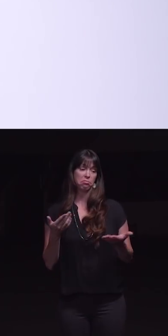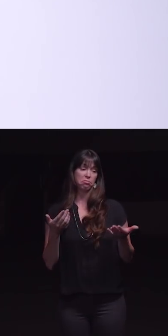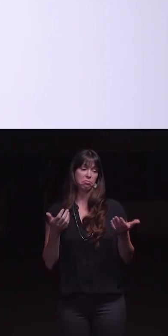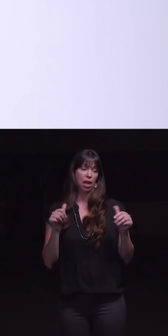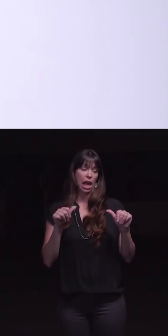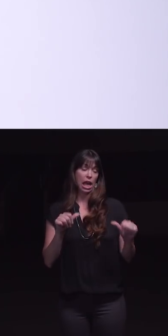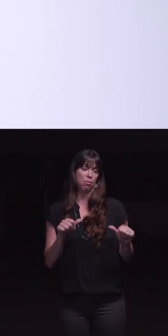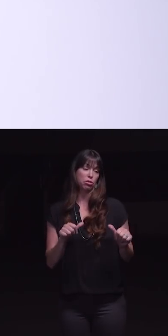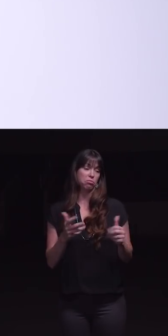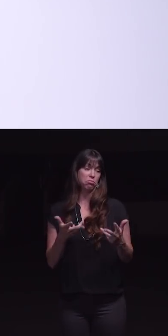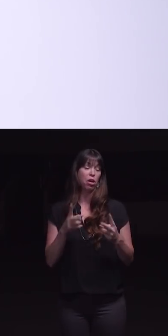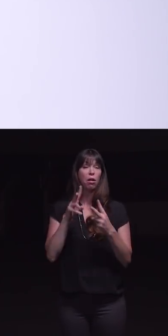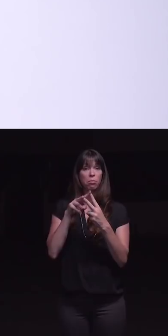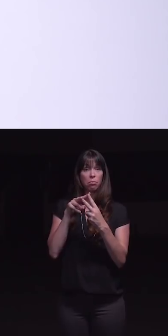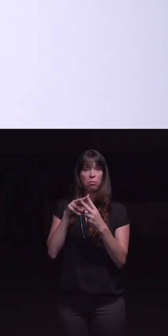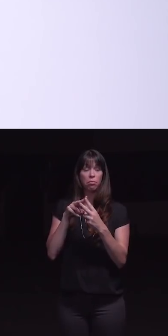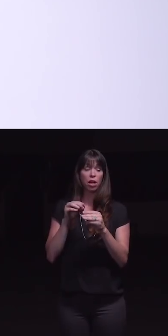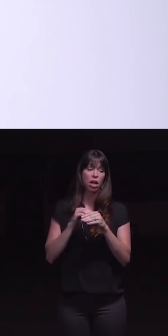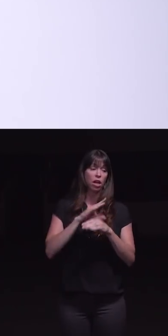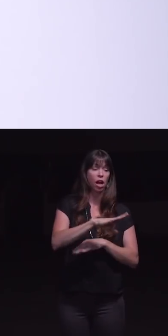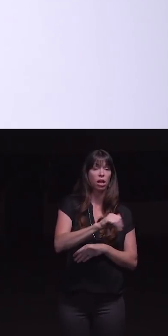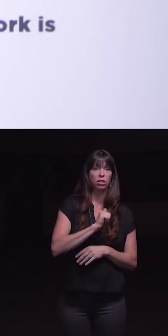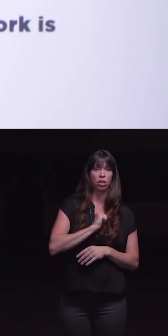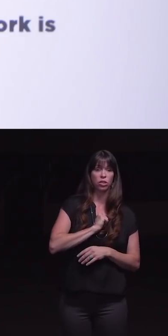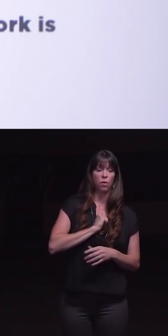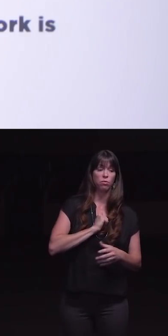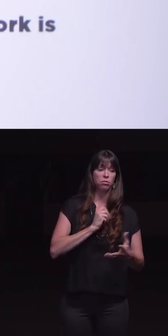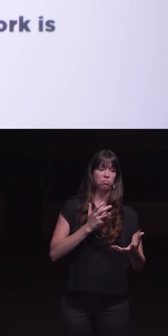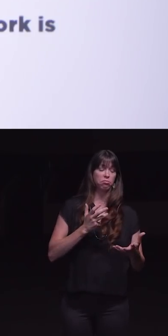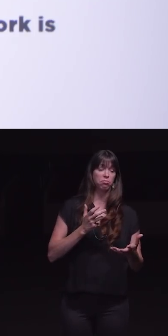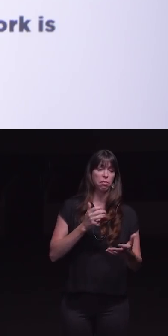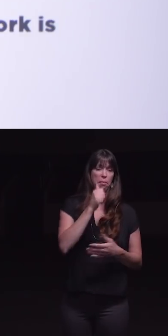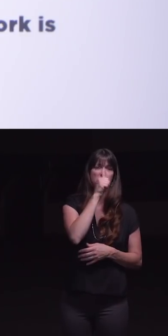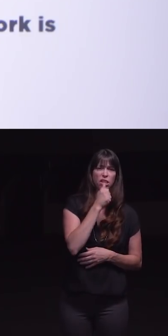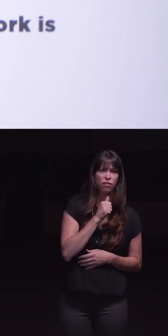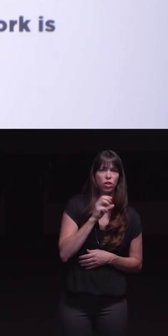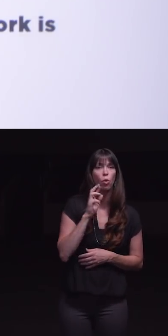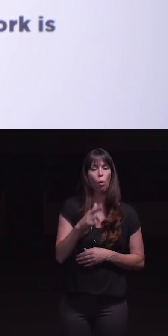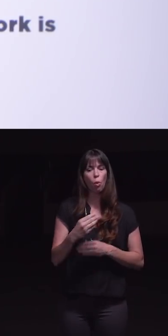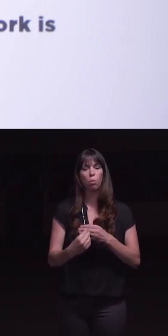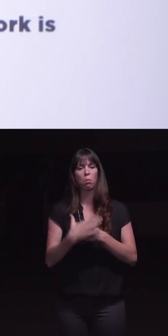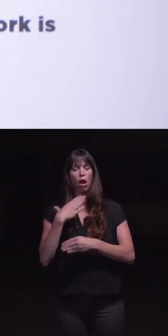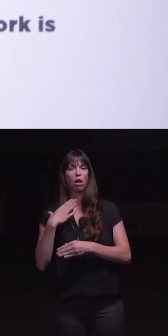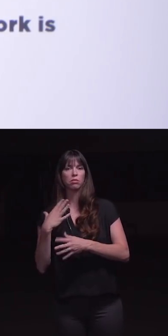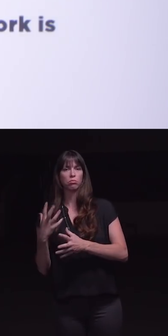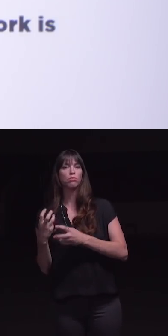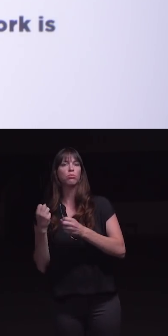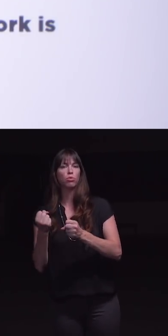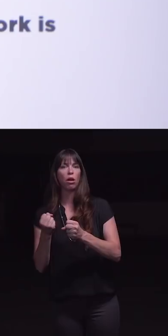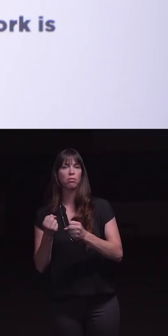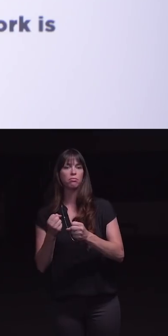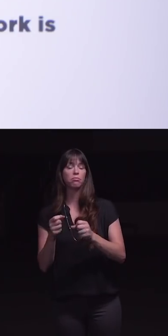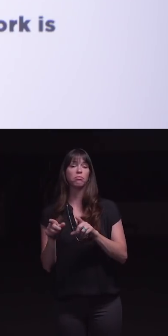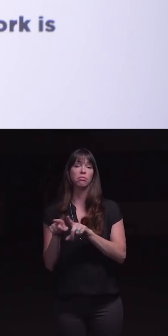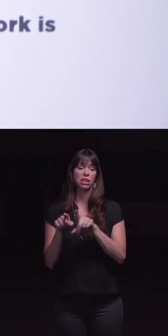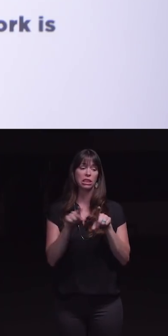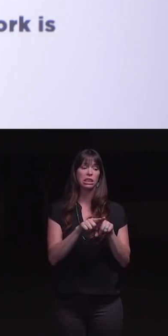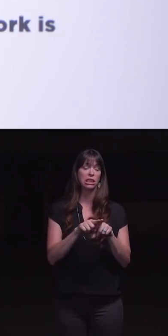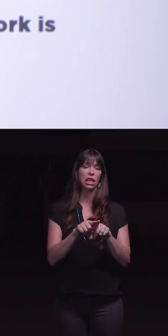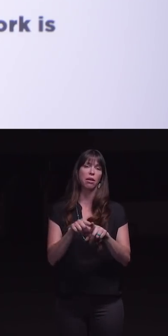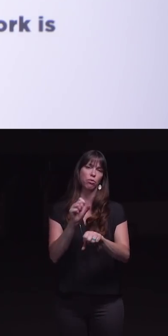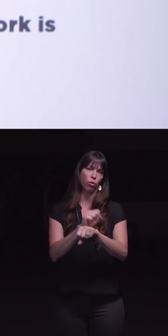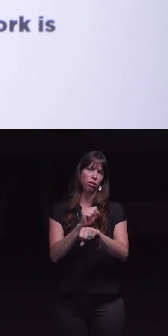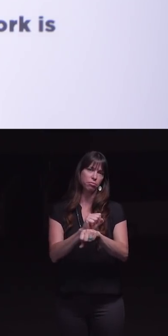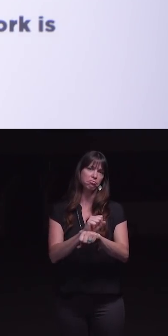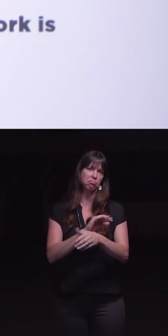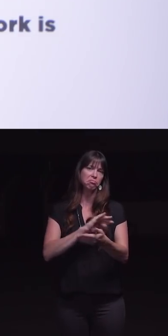miserable or we're gonna make ourselves strong. And the amount of work is about the same.